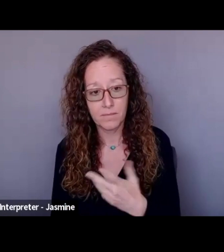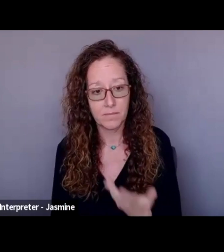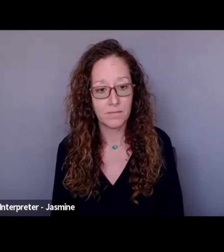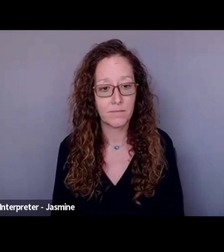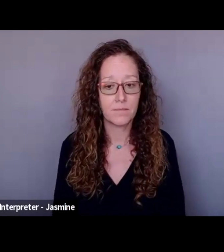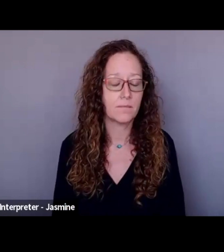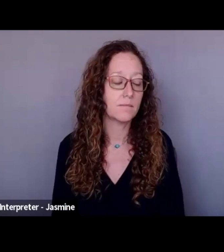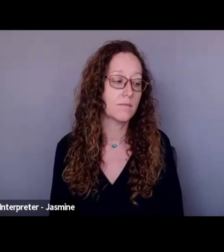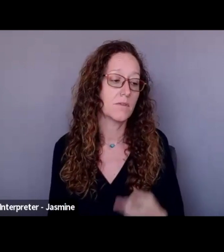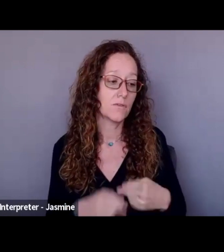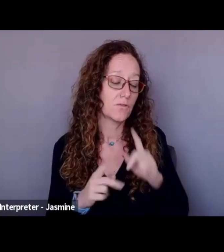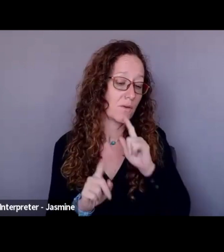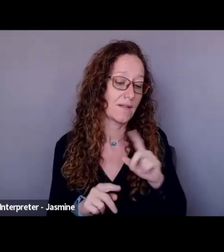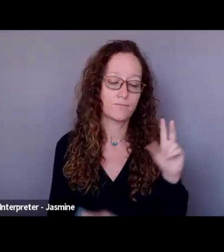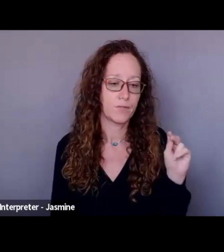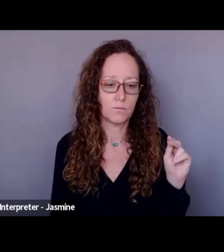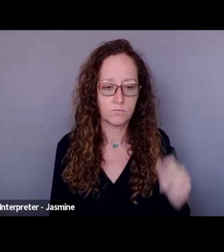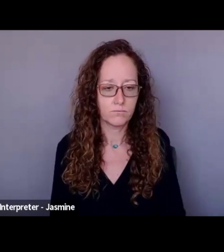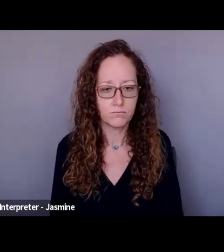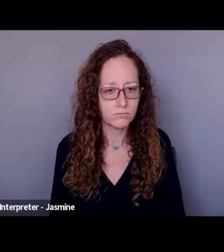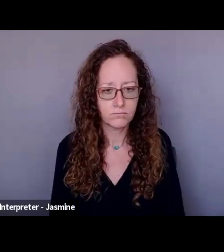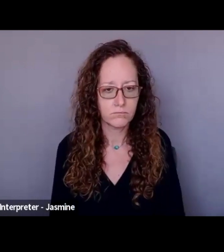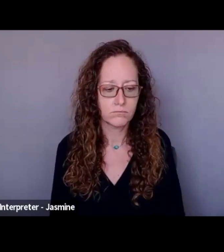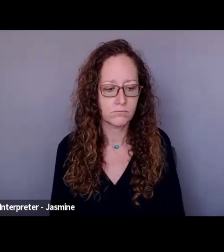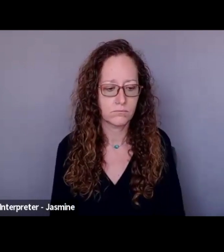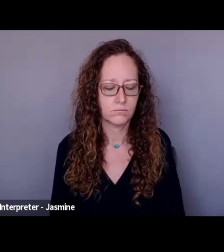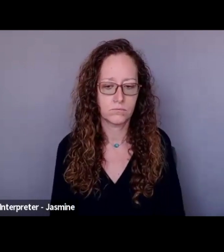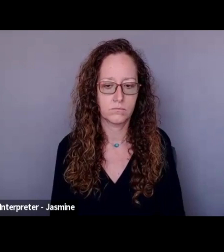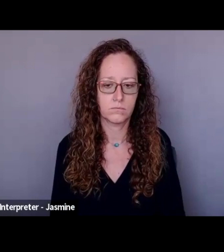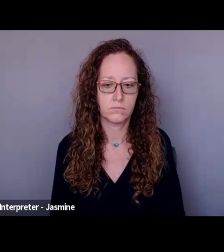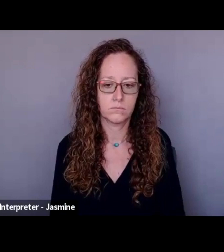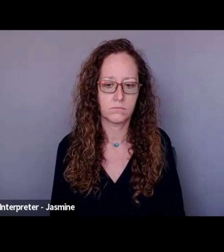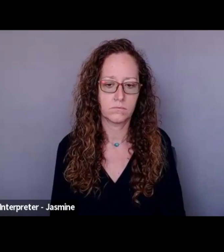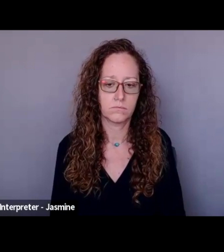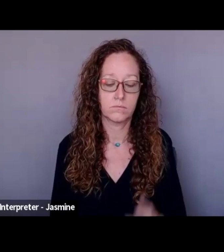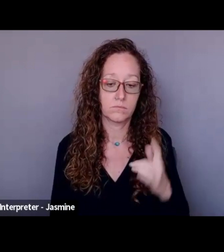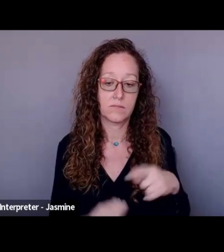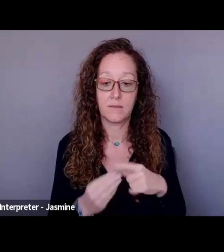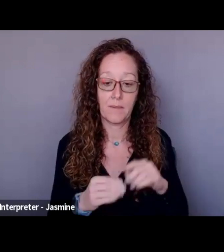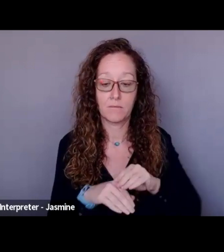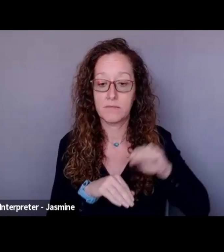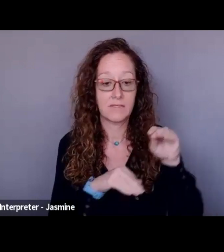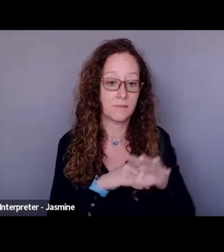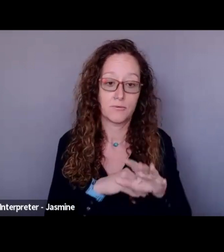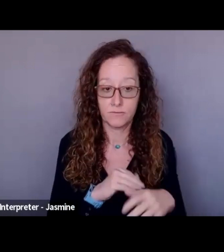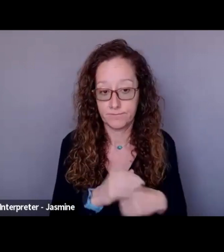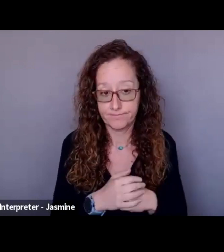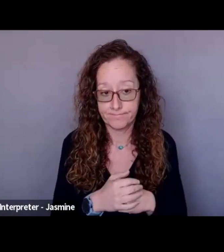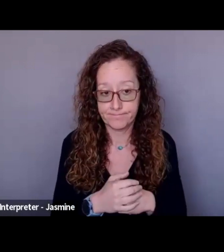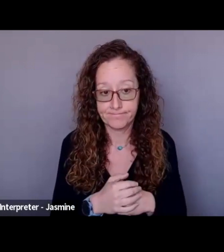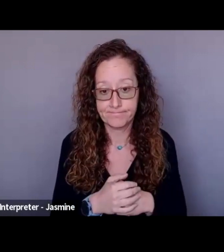mean, the short answer is no, because it's about inspiration. That you